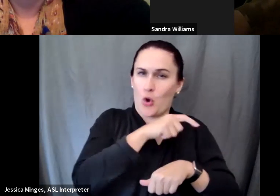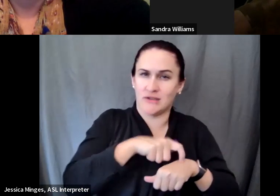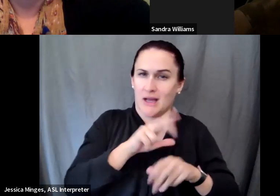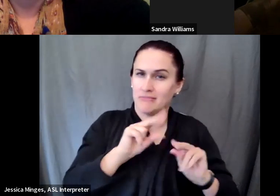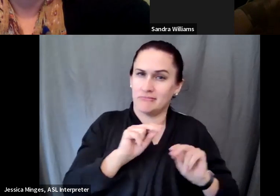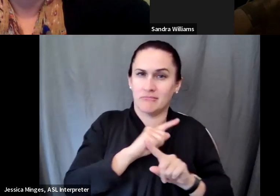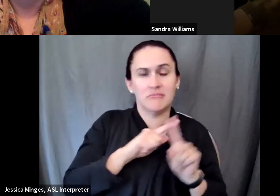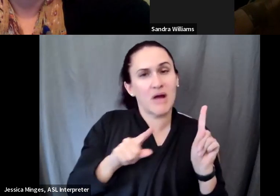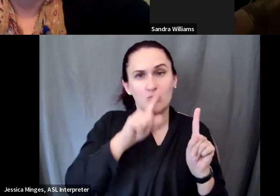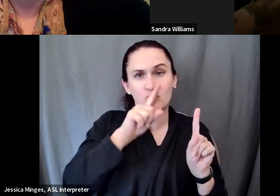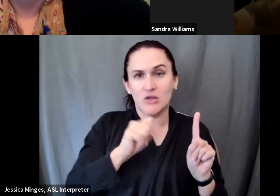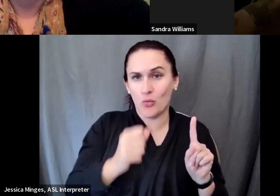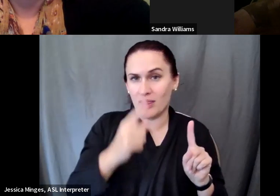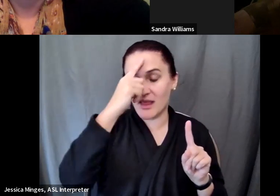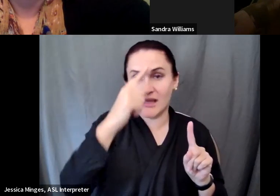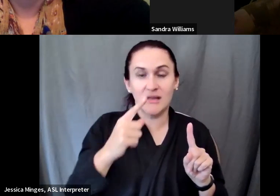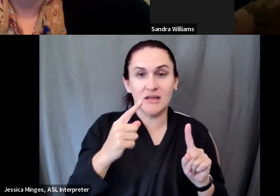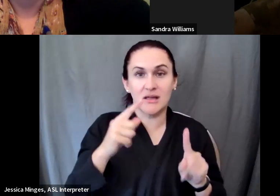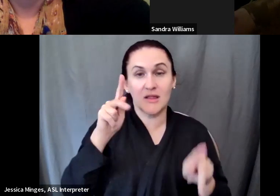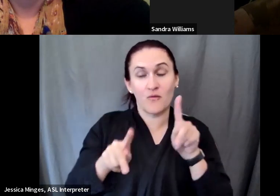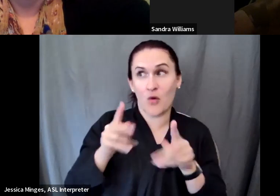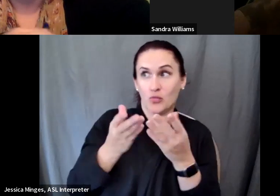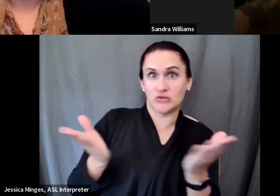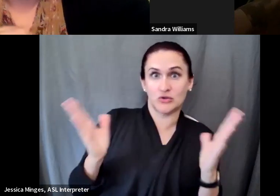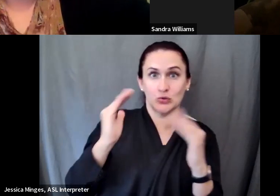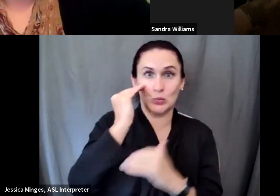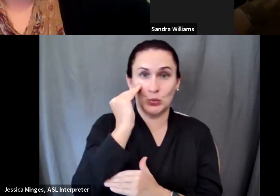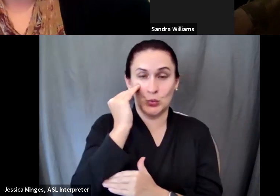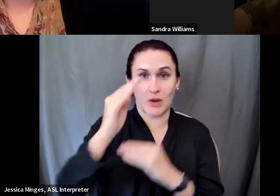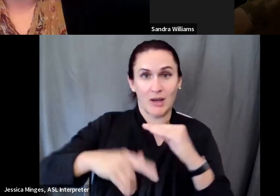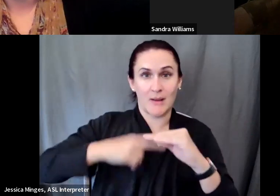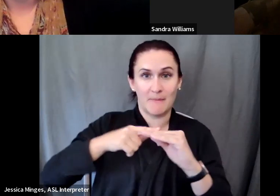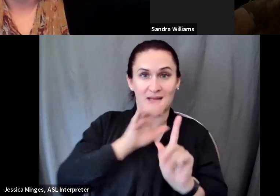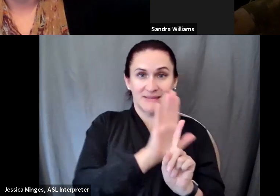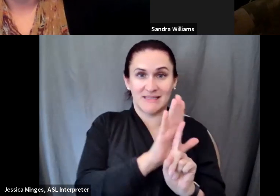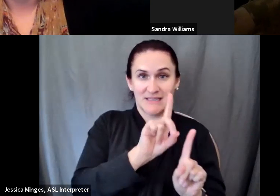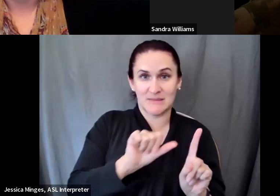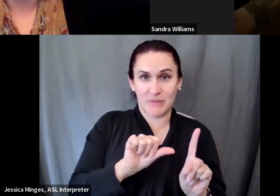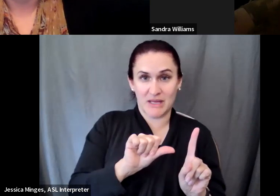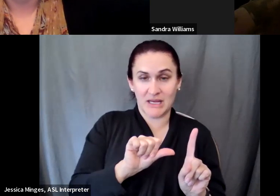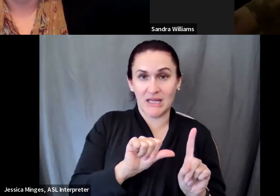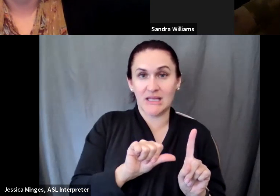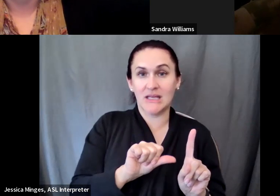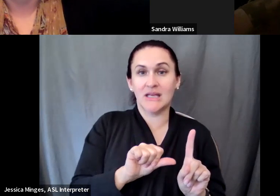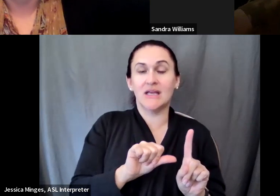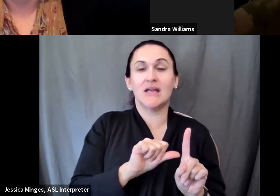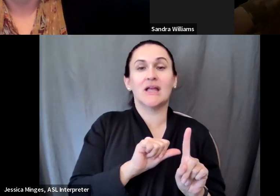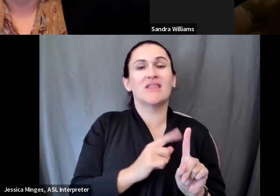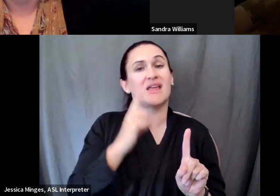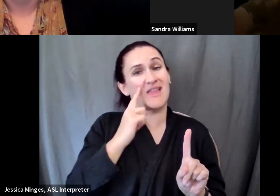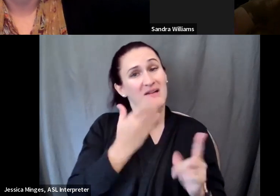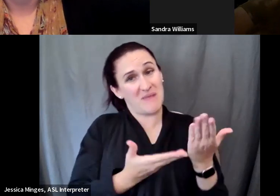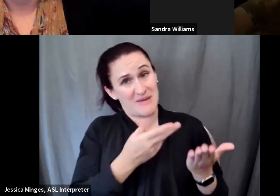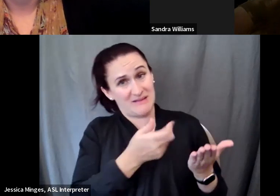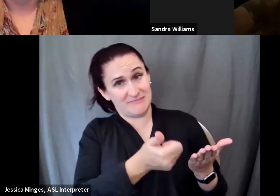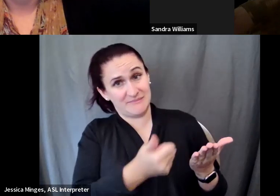don't think the folks knew about his disabilities. They thought that he might be blind.